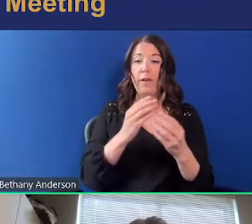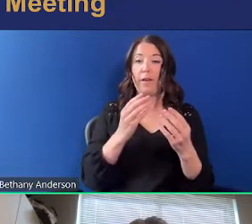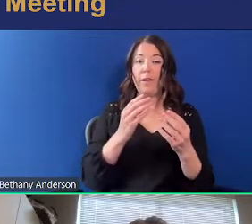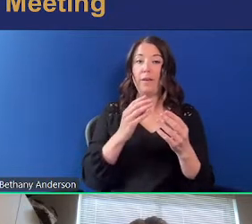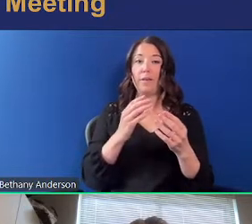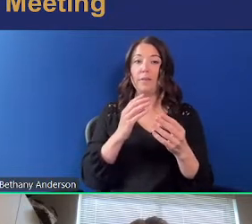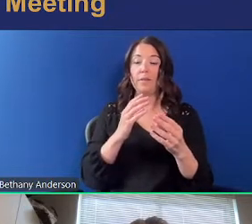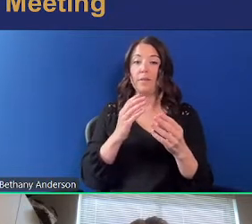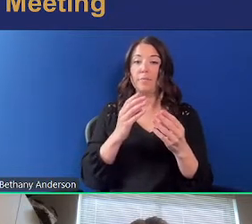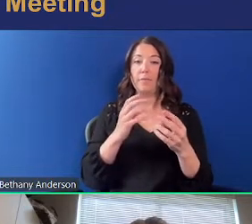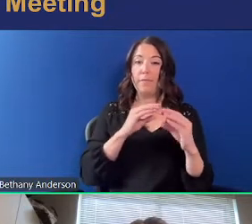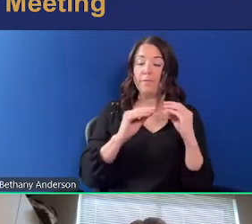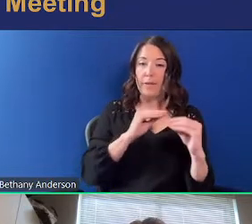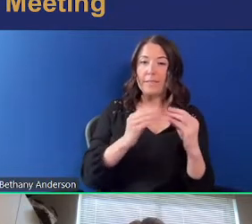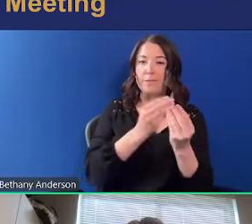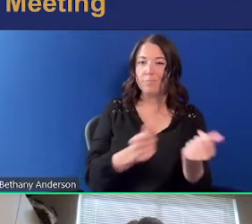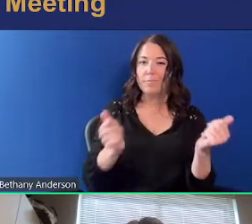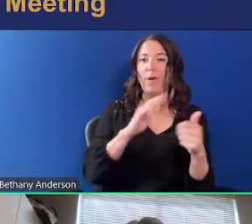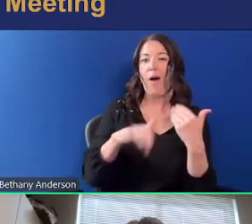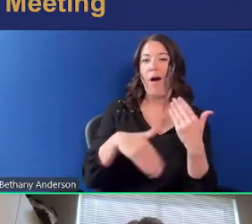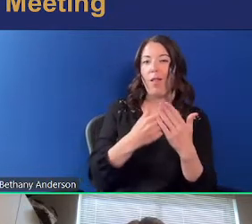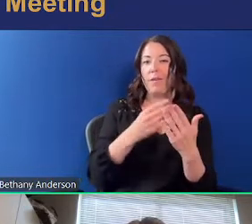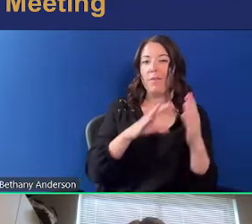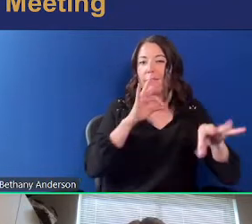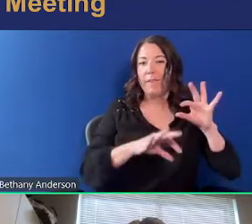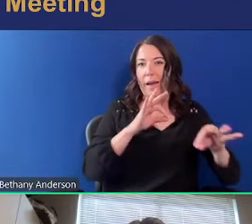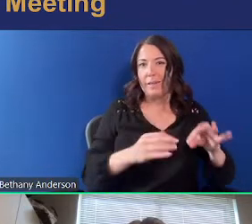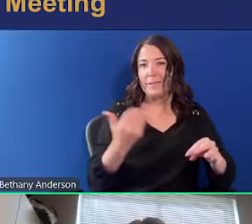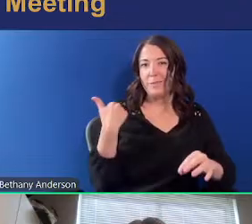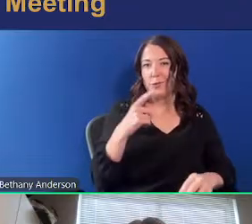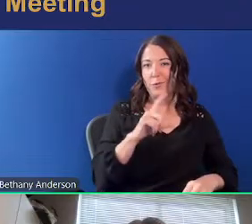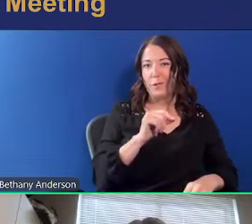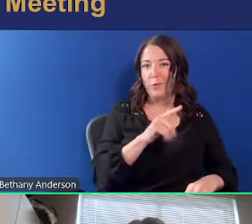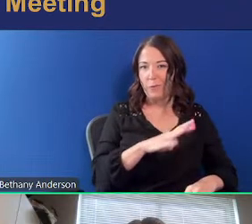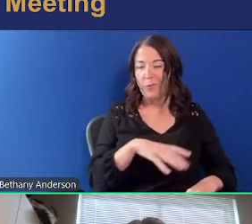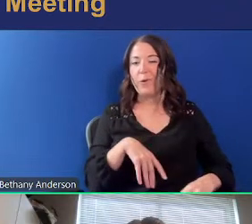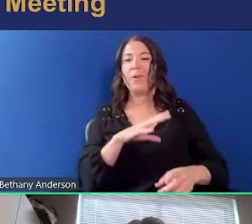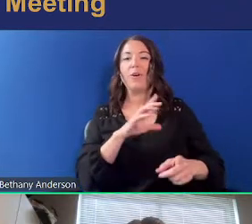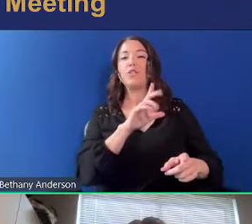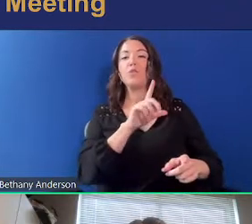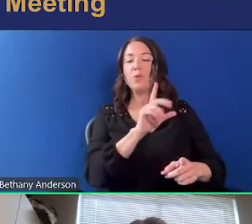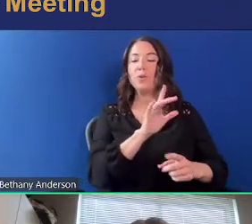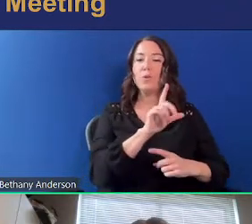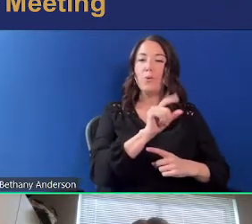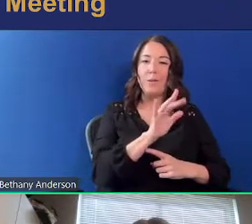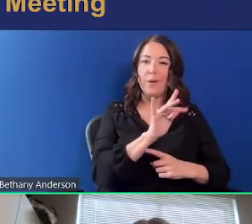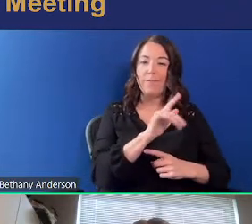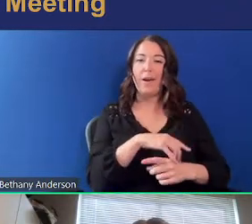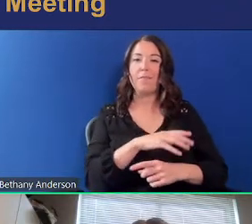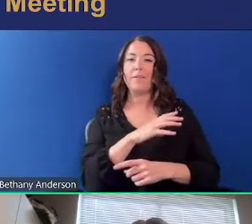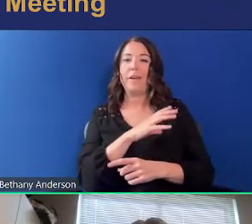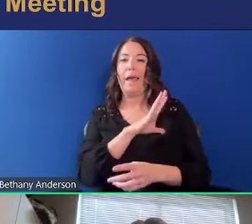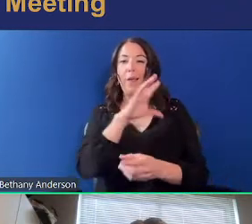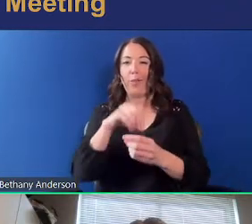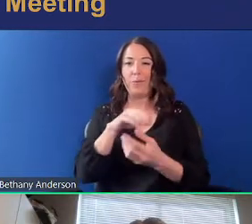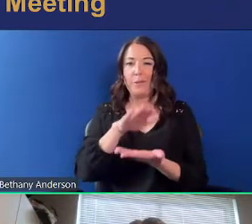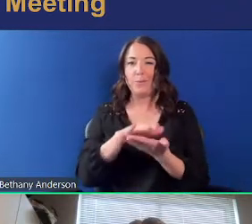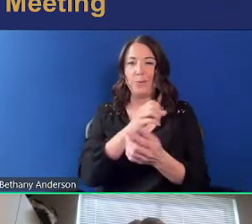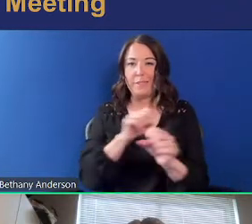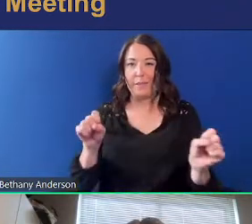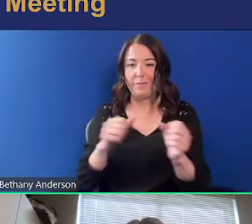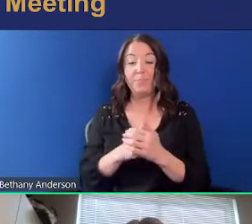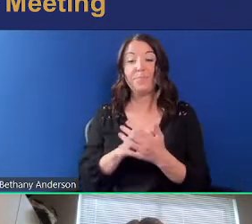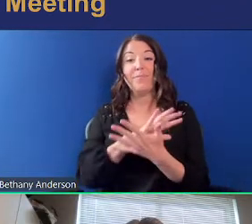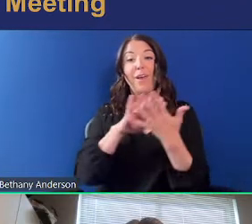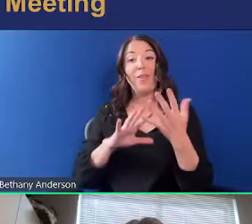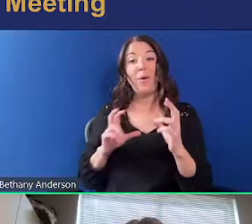and increase compliance levels with Utah State Board rules and state law, including school safety. These investments